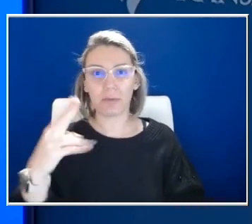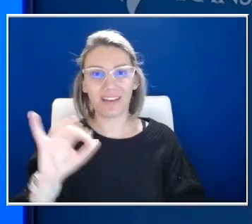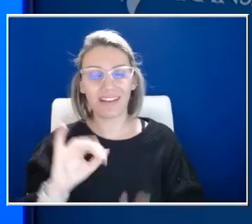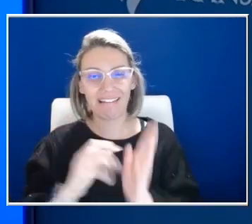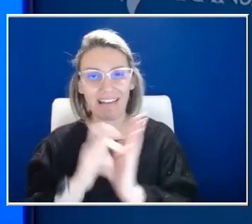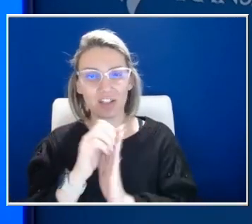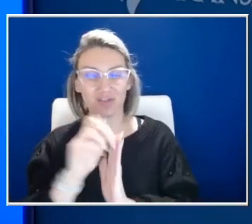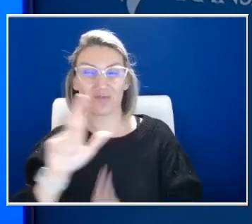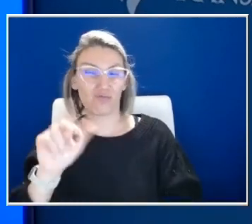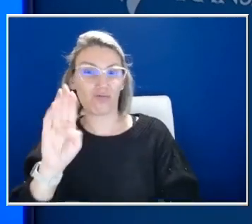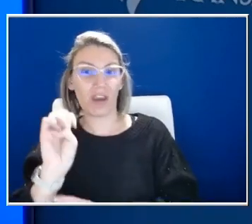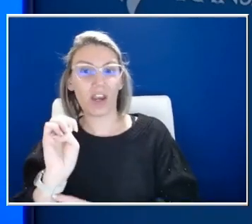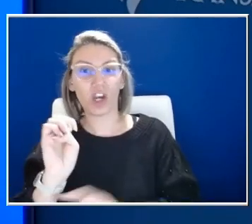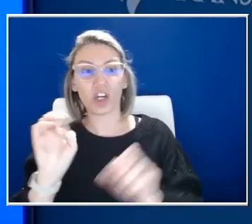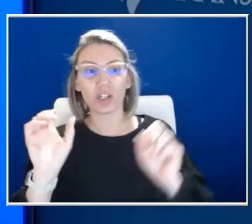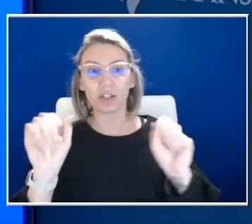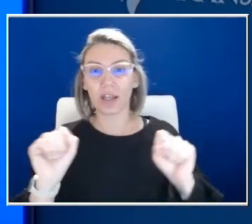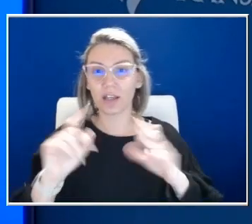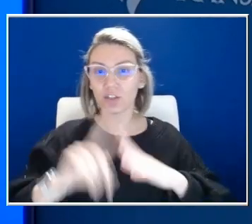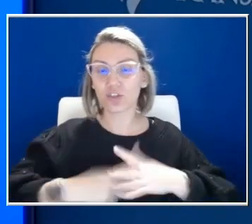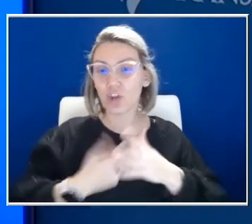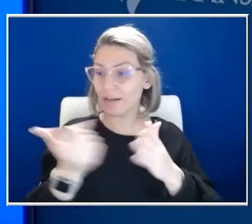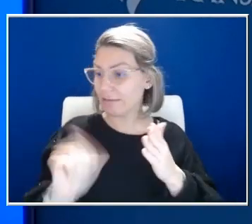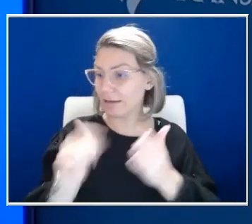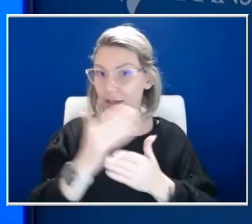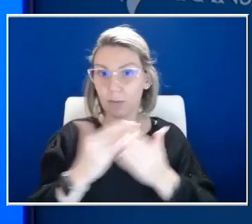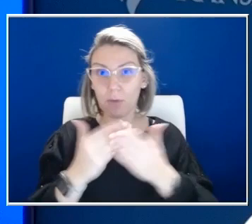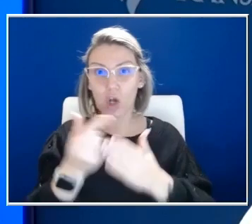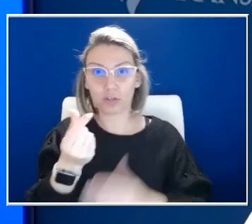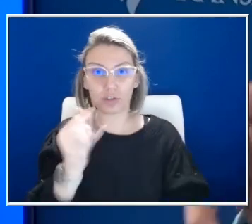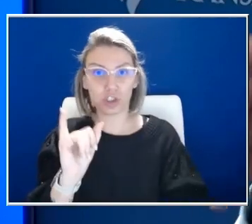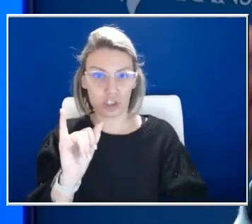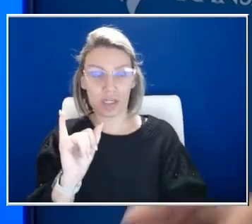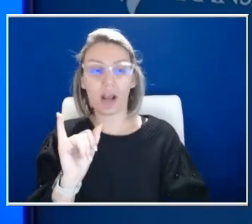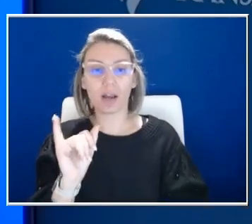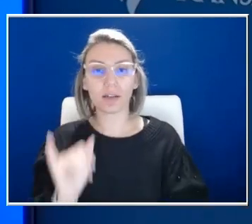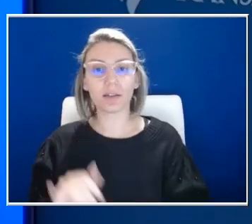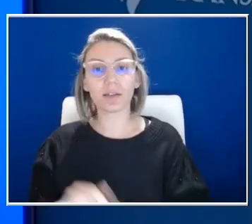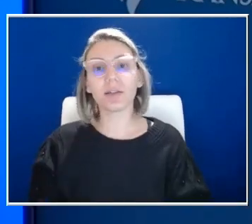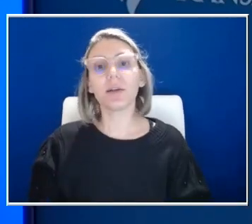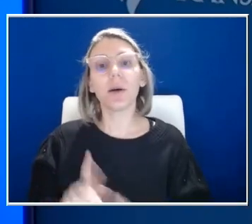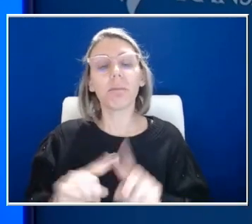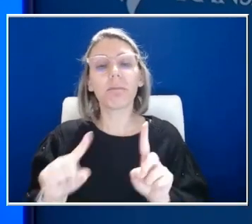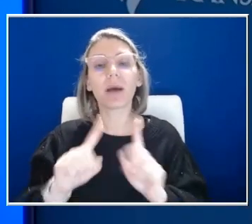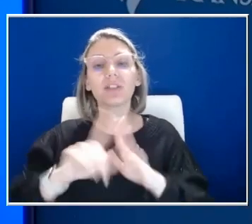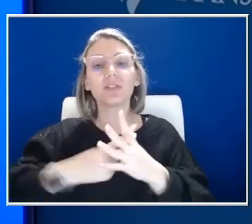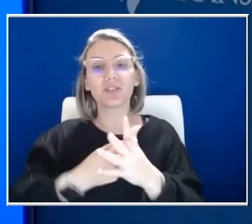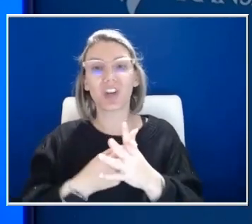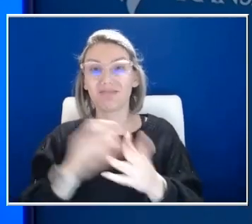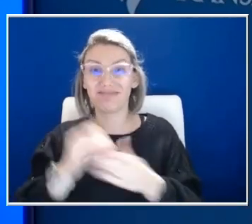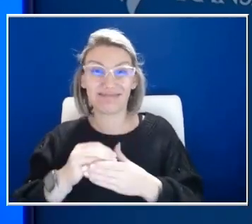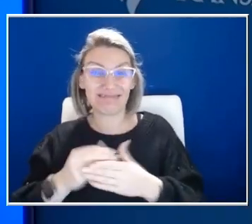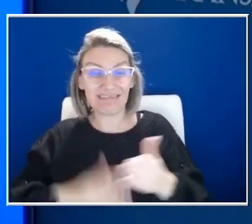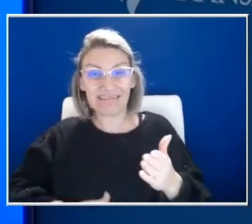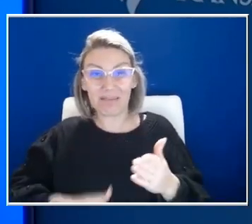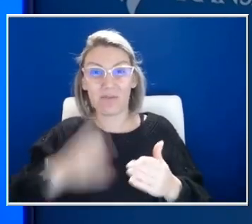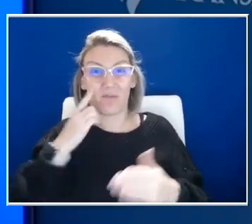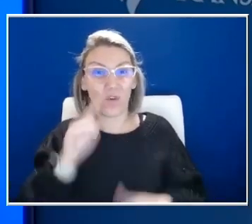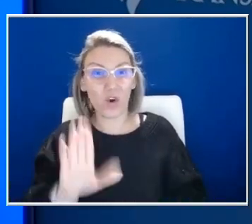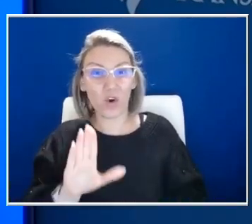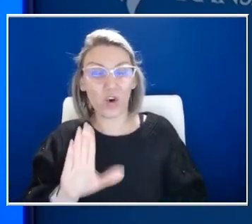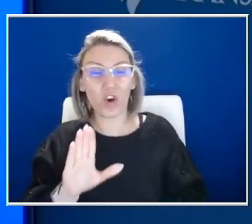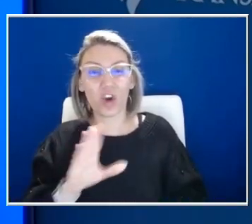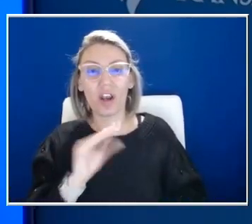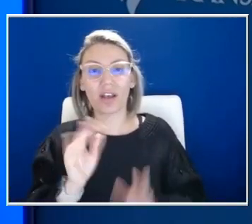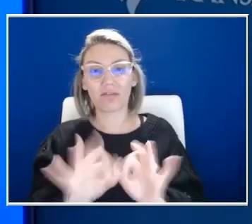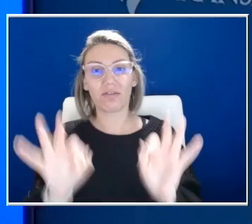that can start in any part of the GI tract. It just turns out that it began in the stomach for her. And I think the value of coming to a place